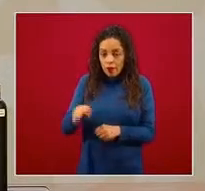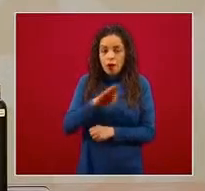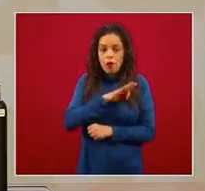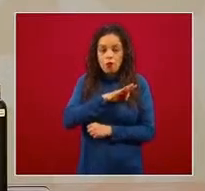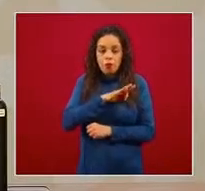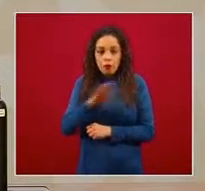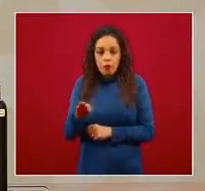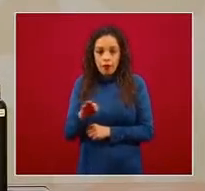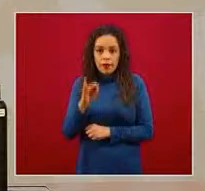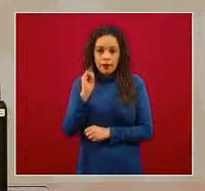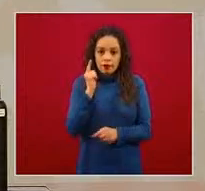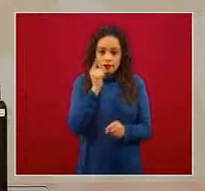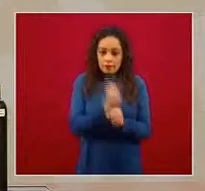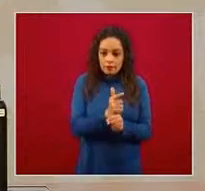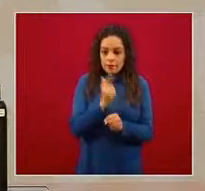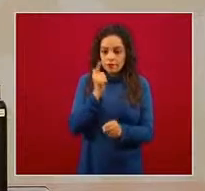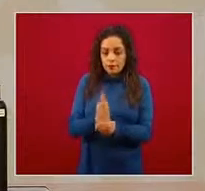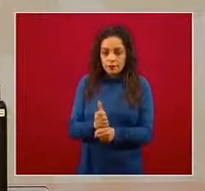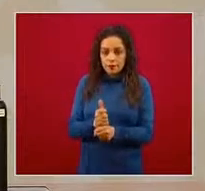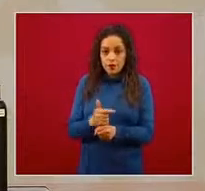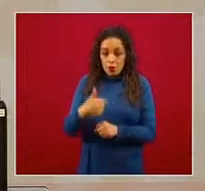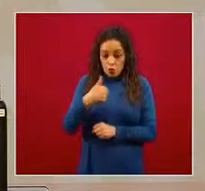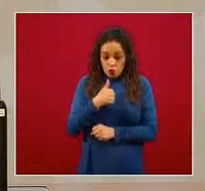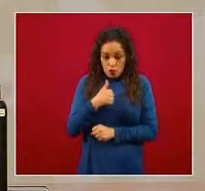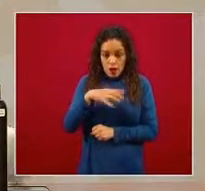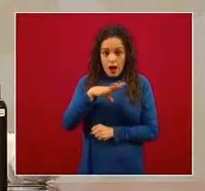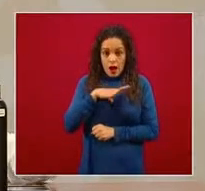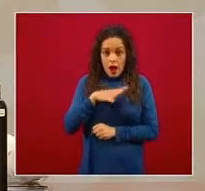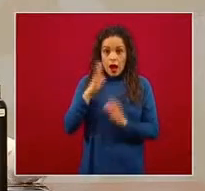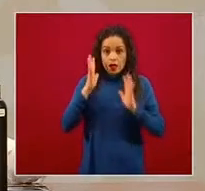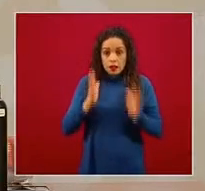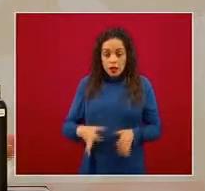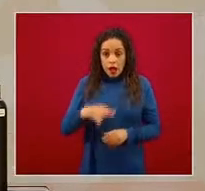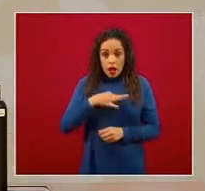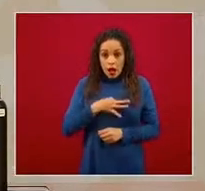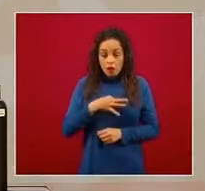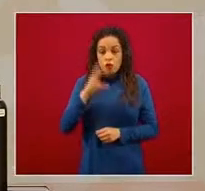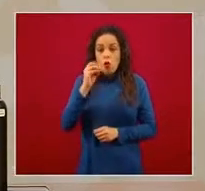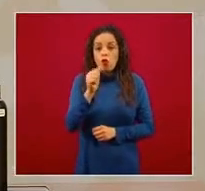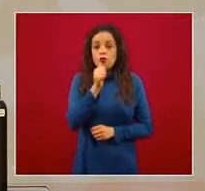could help us identify if we had the virus